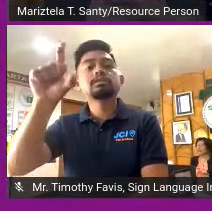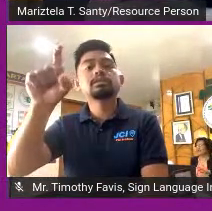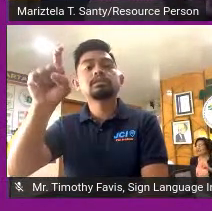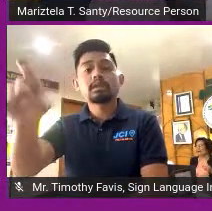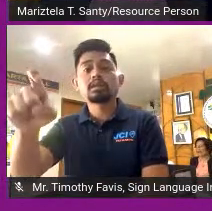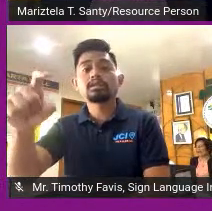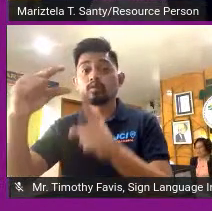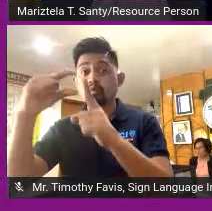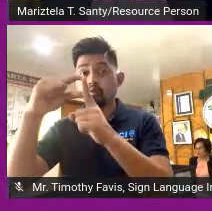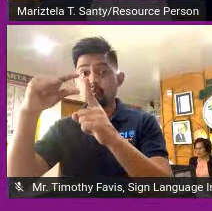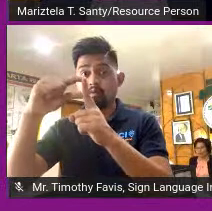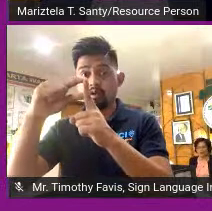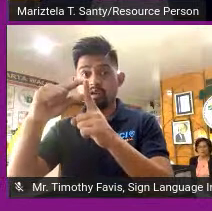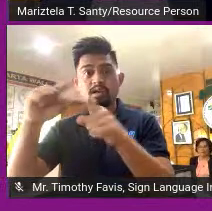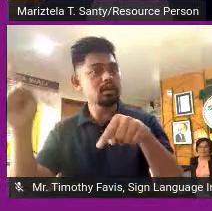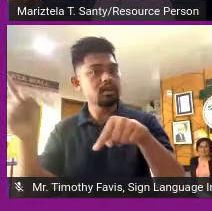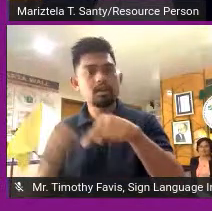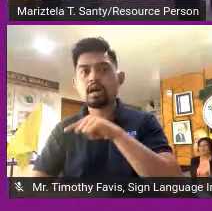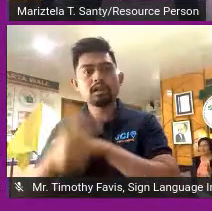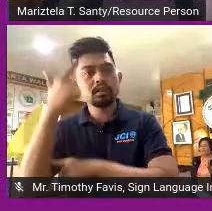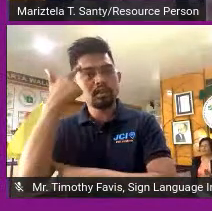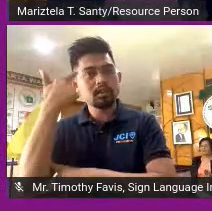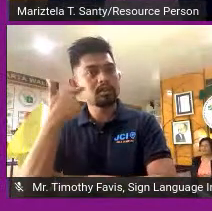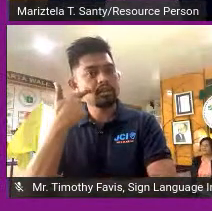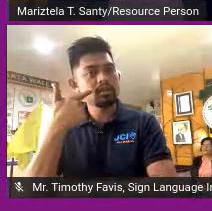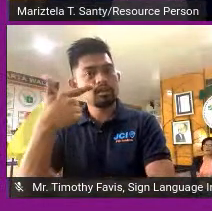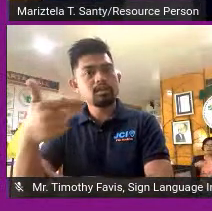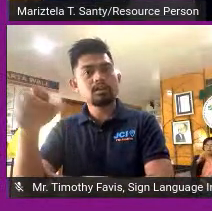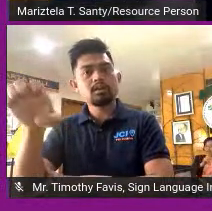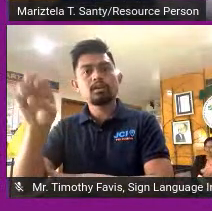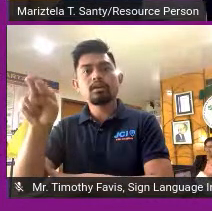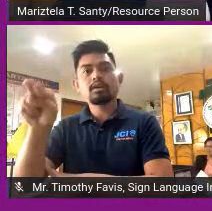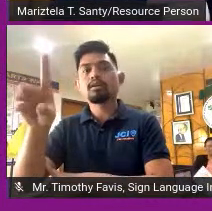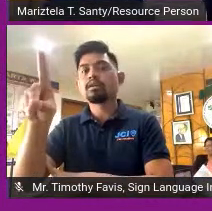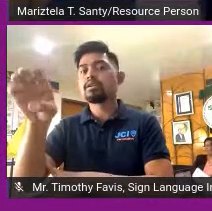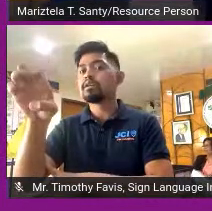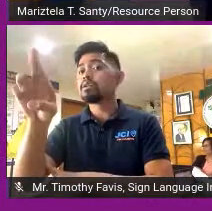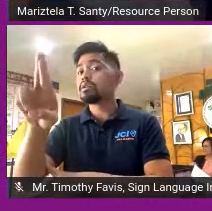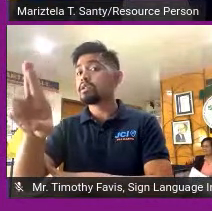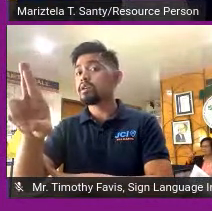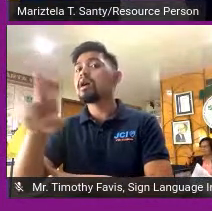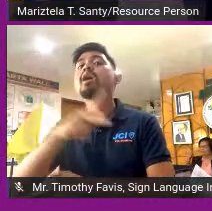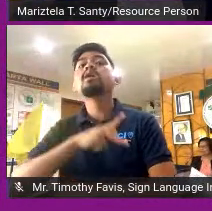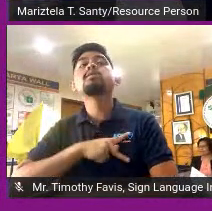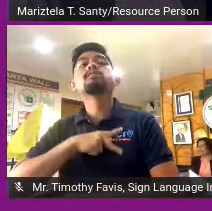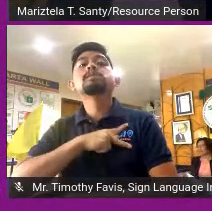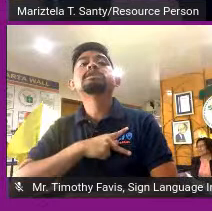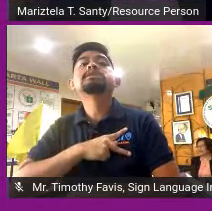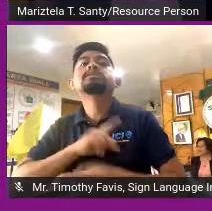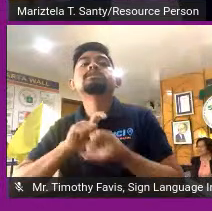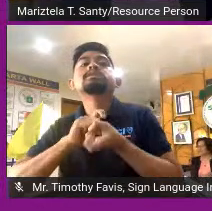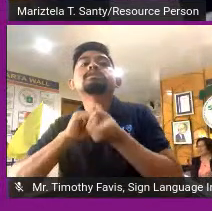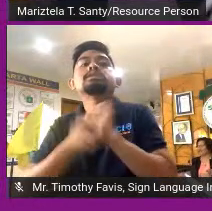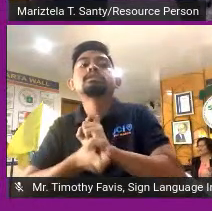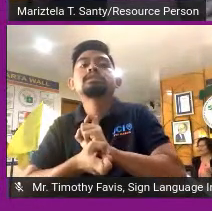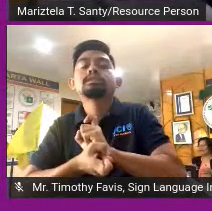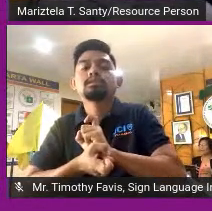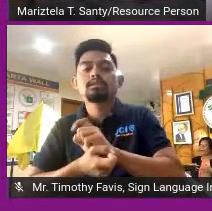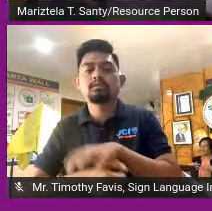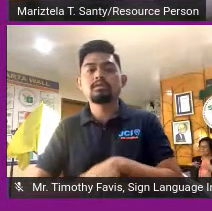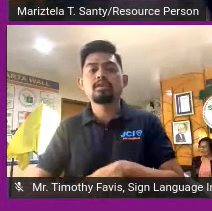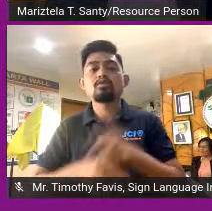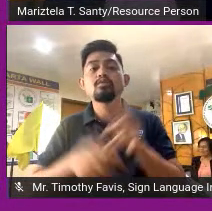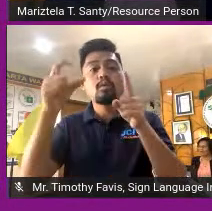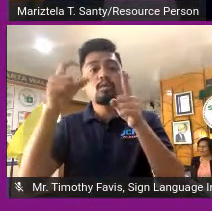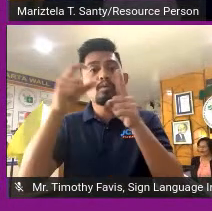mga opisina, may mga logbook, please, it must be name, it must be sex. Please, I do not, we do not,